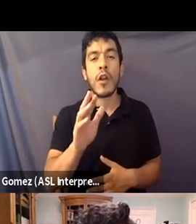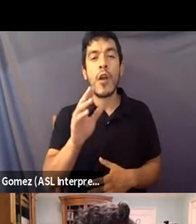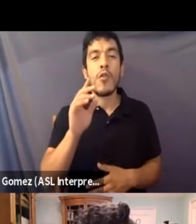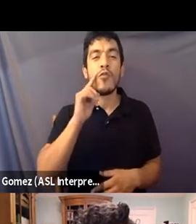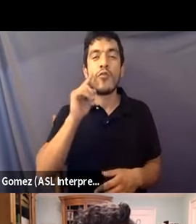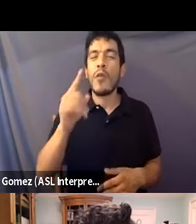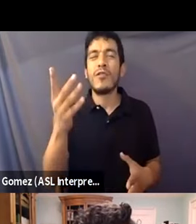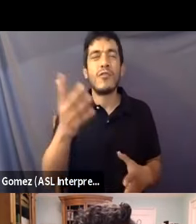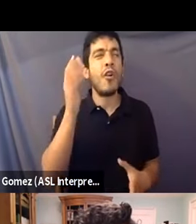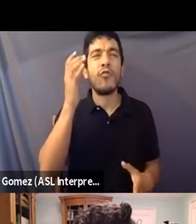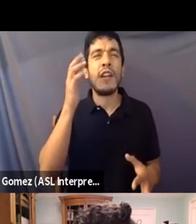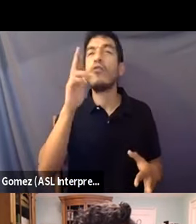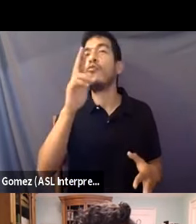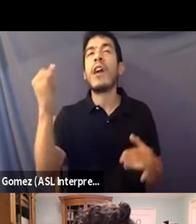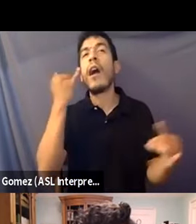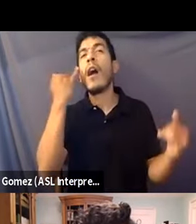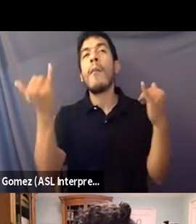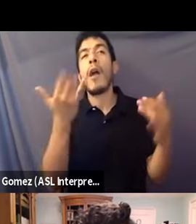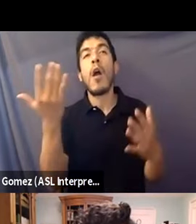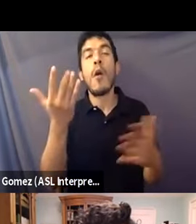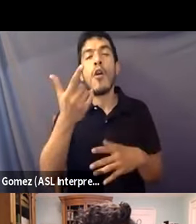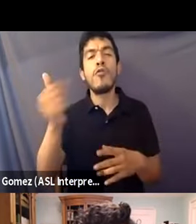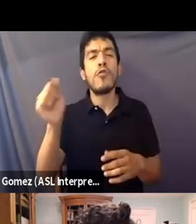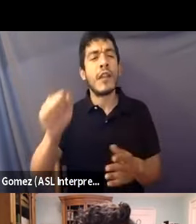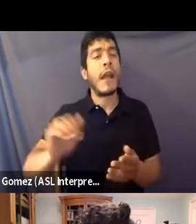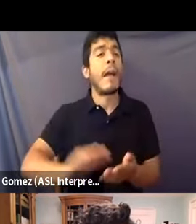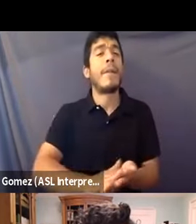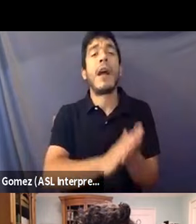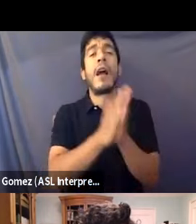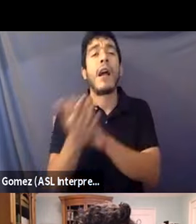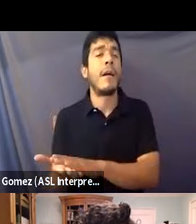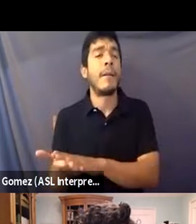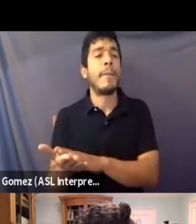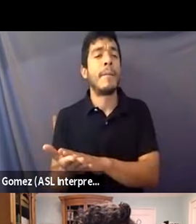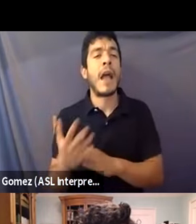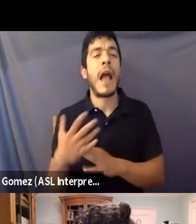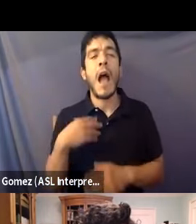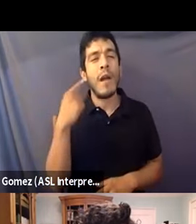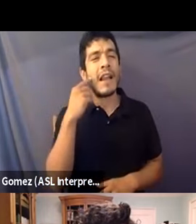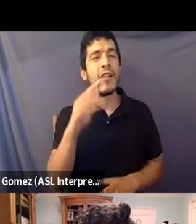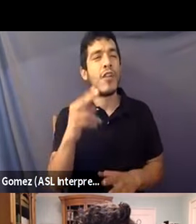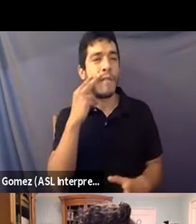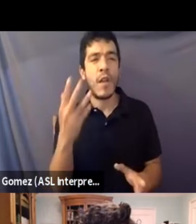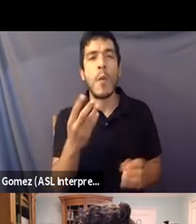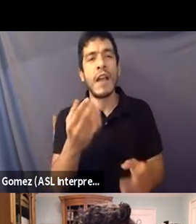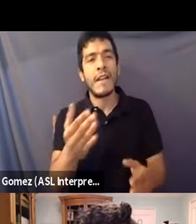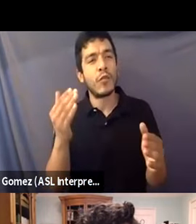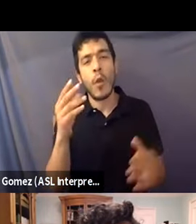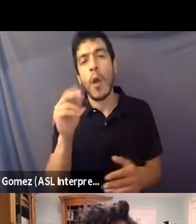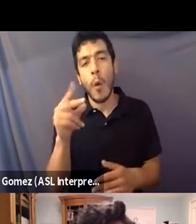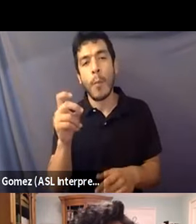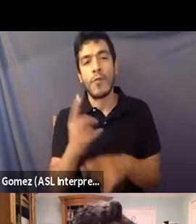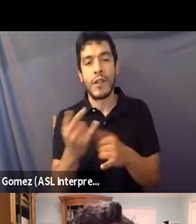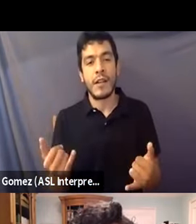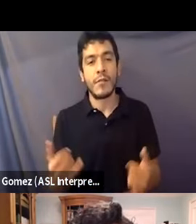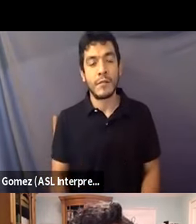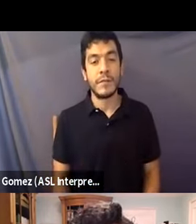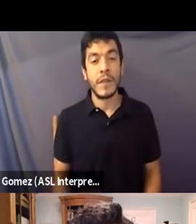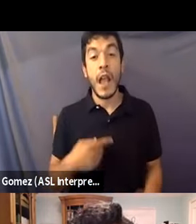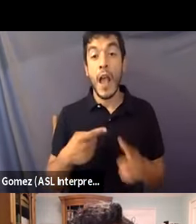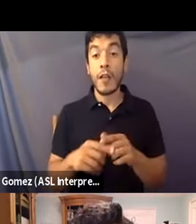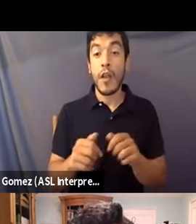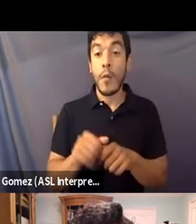what Georgia can be or what this nation can be? I want to hear your vision. What gives you hope right now? And I'll start with you. I'll start